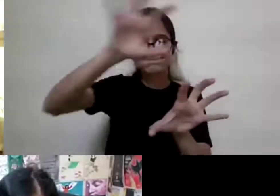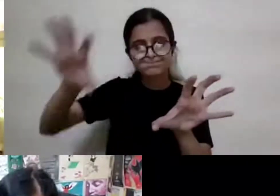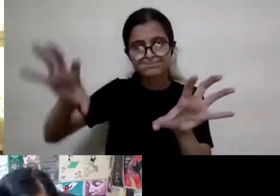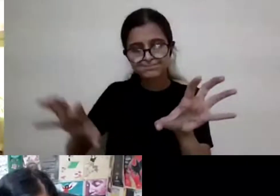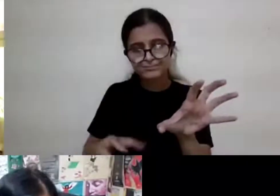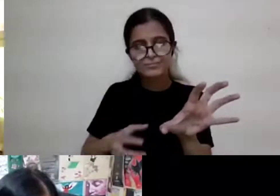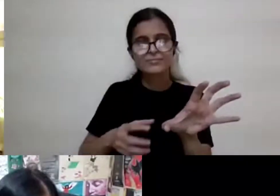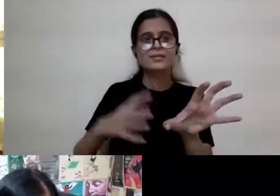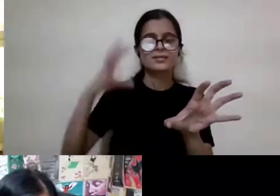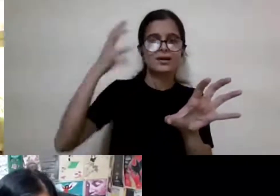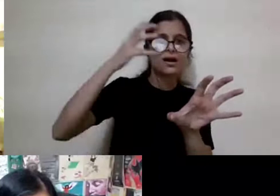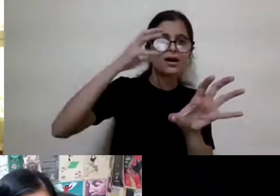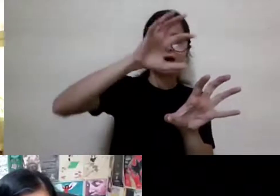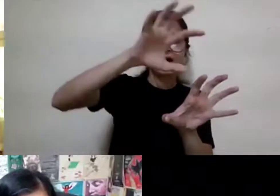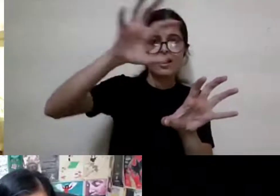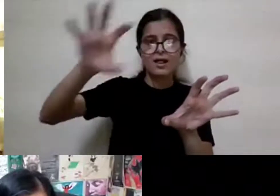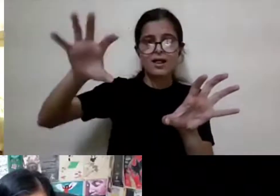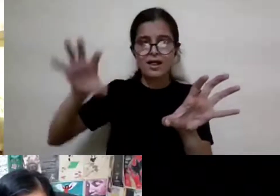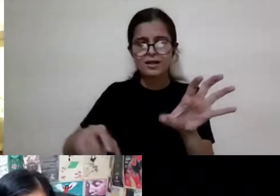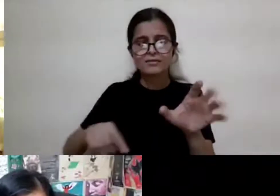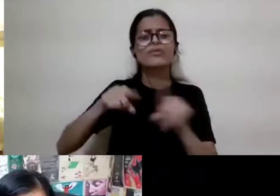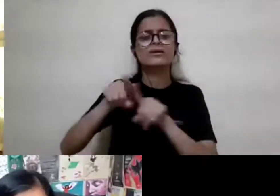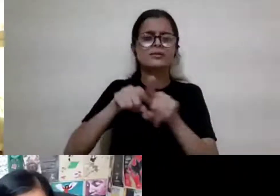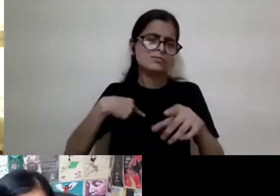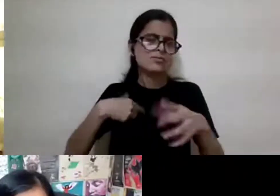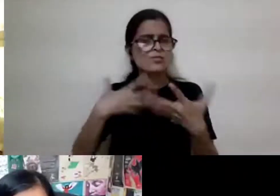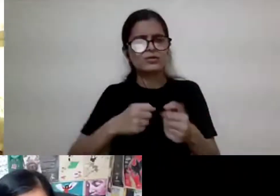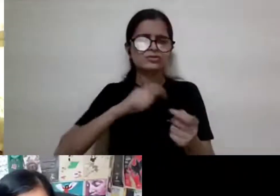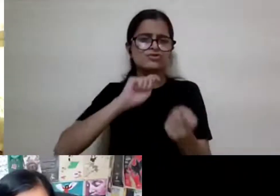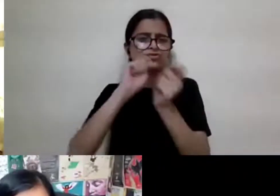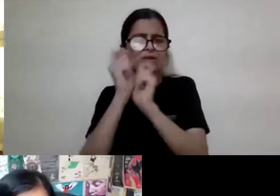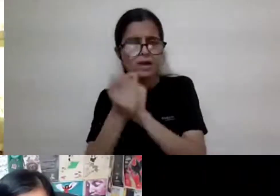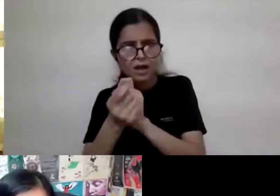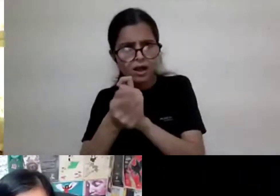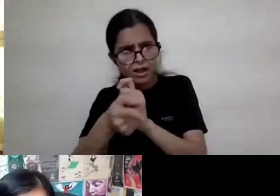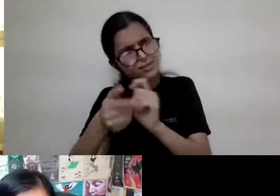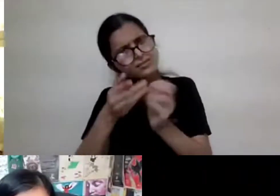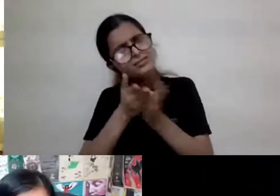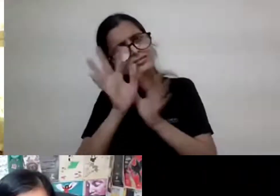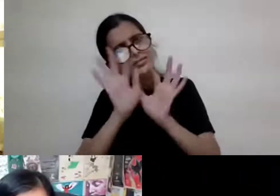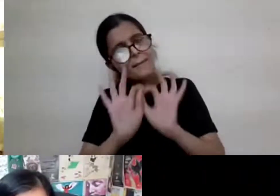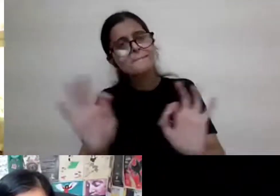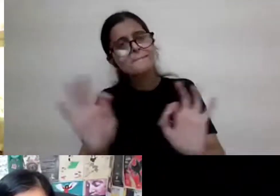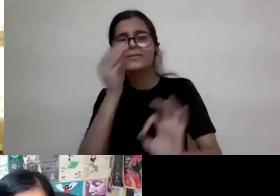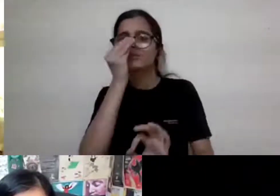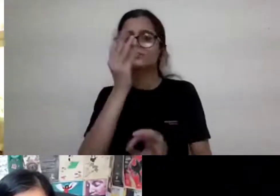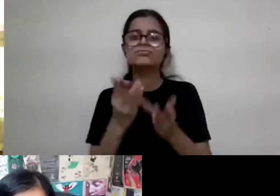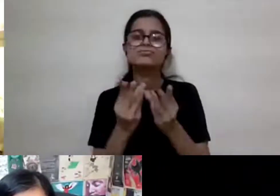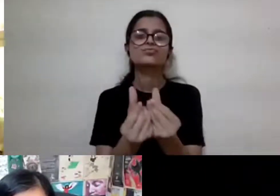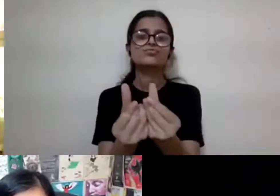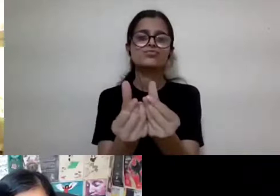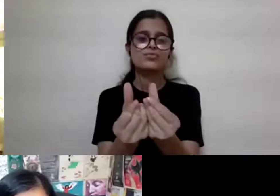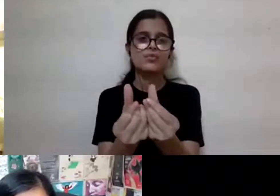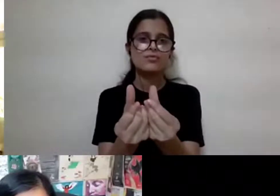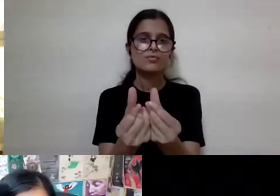something, you will achieve a lot with very, very simple solutions.